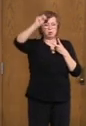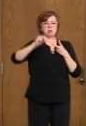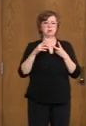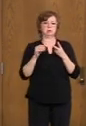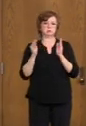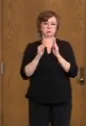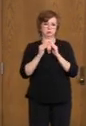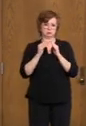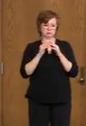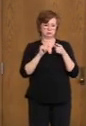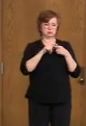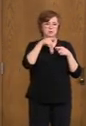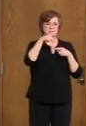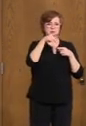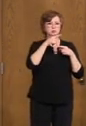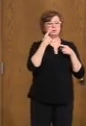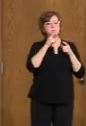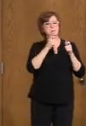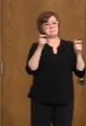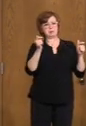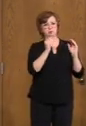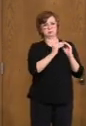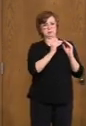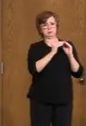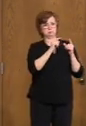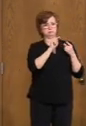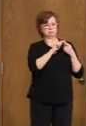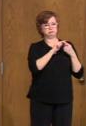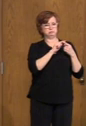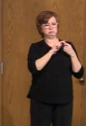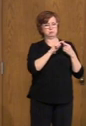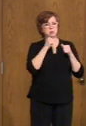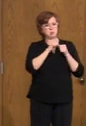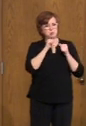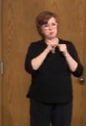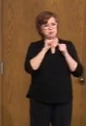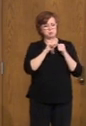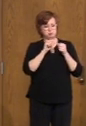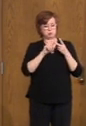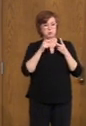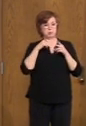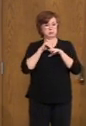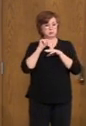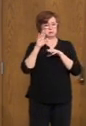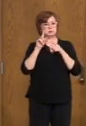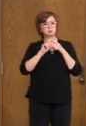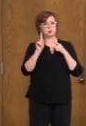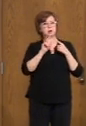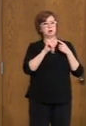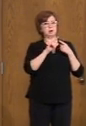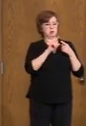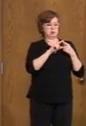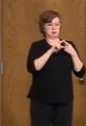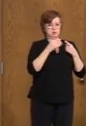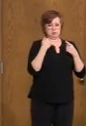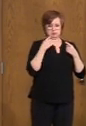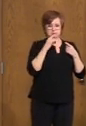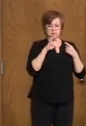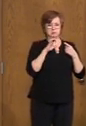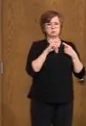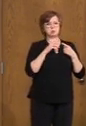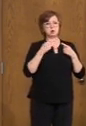secondary distribution. The initial allocation was also based on where transmission rates were higher. So initially, vaccine came Regina, Saskatoon in December as